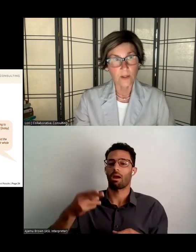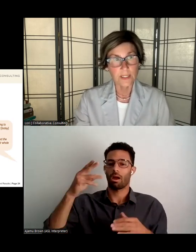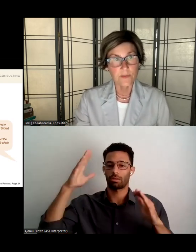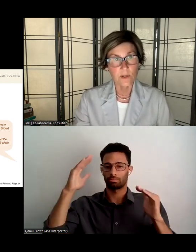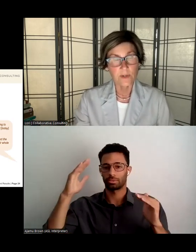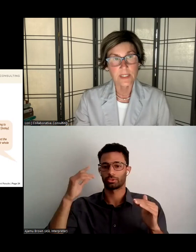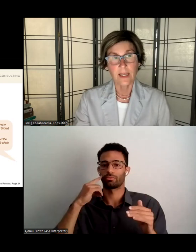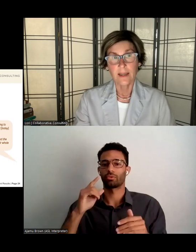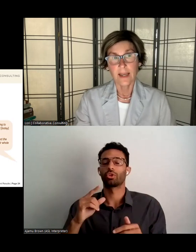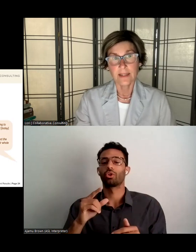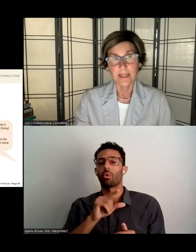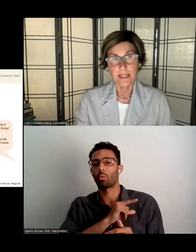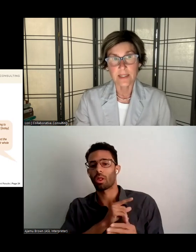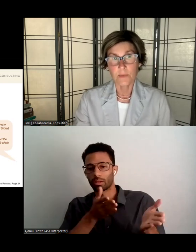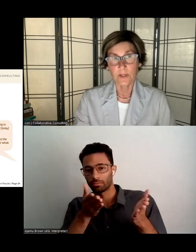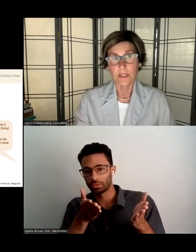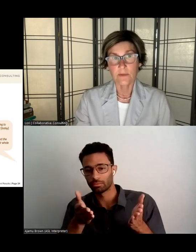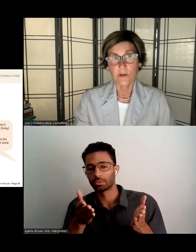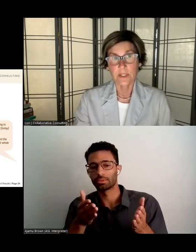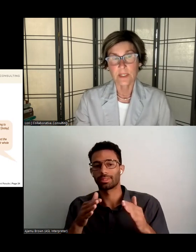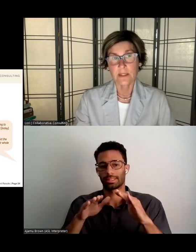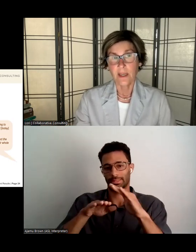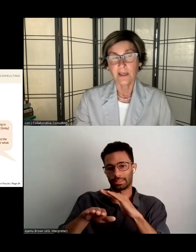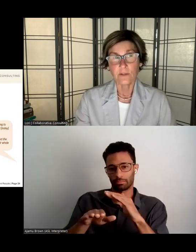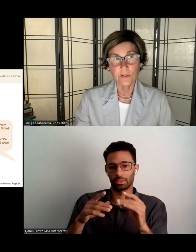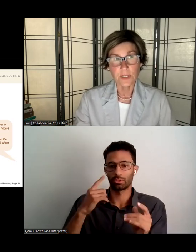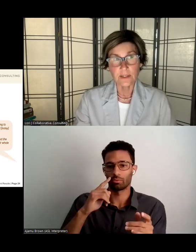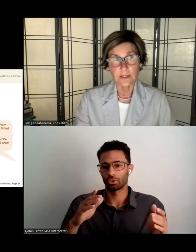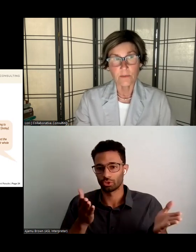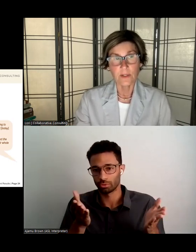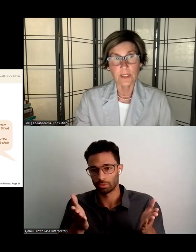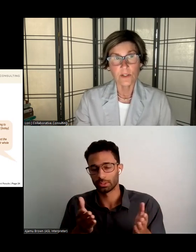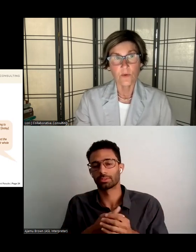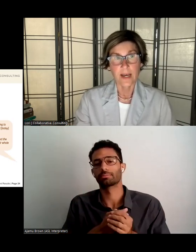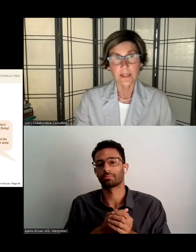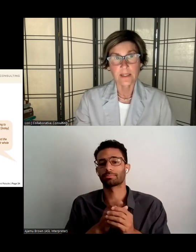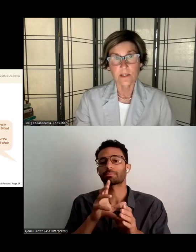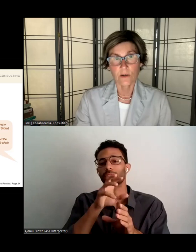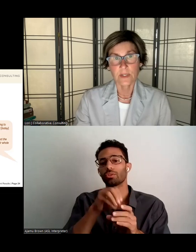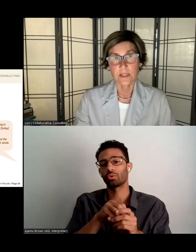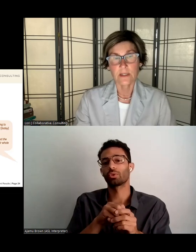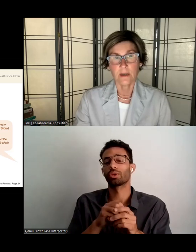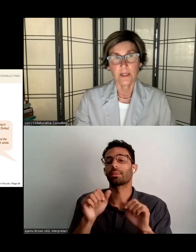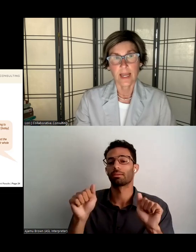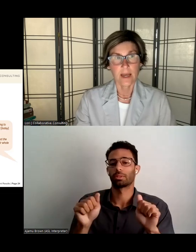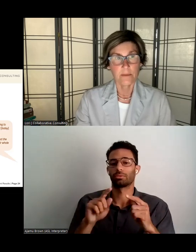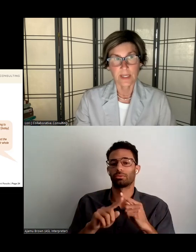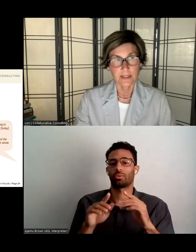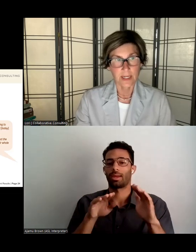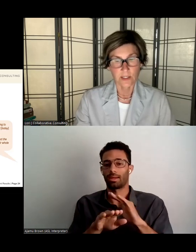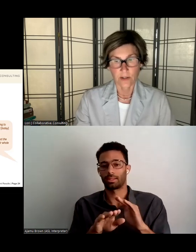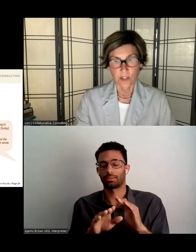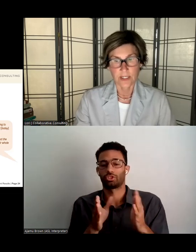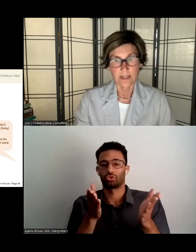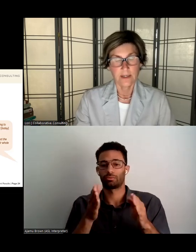the quality of service and the accessibility of services, including the ability to access services on apps